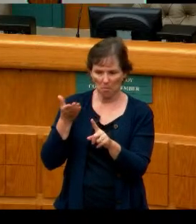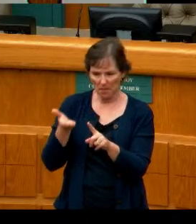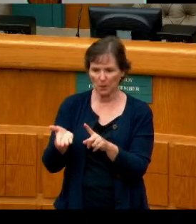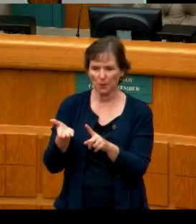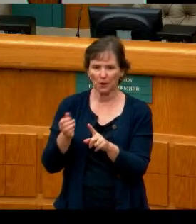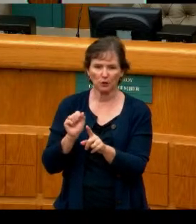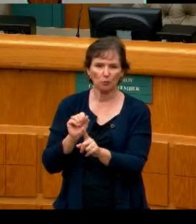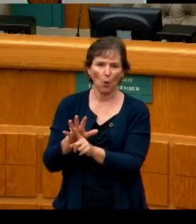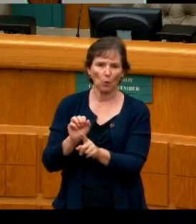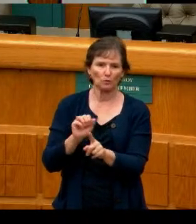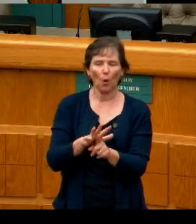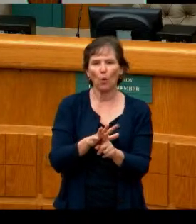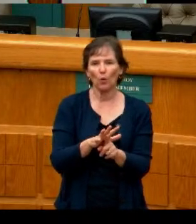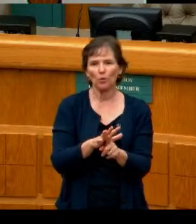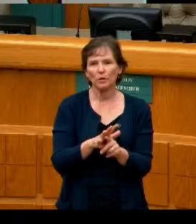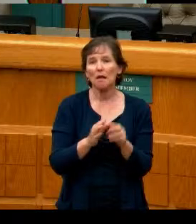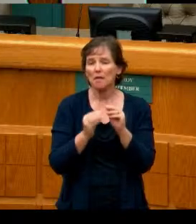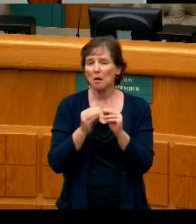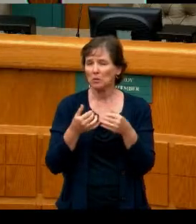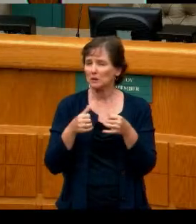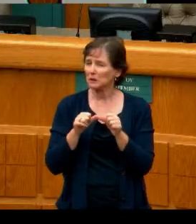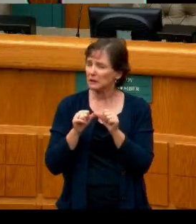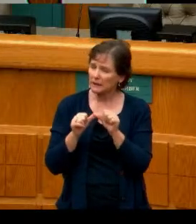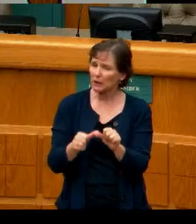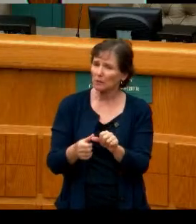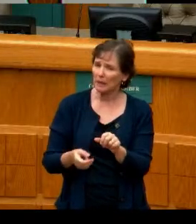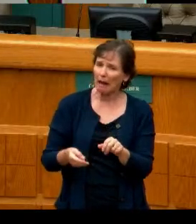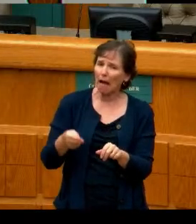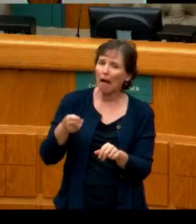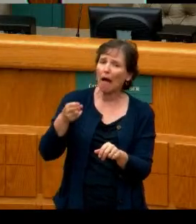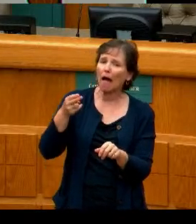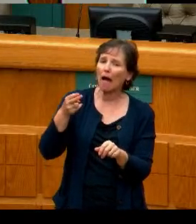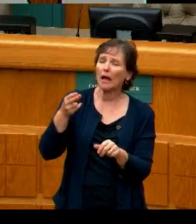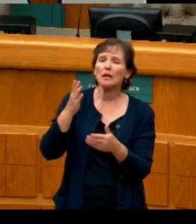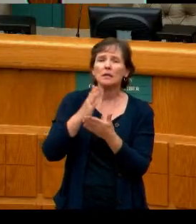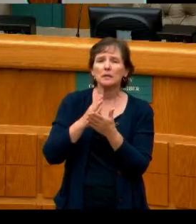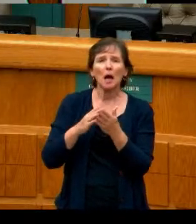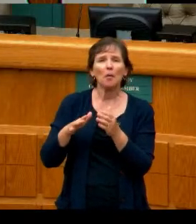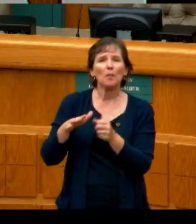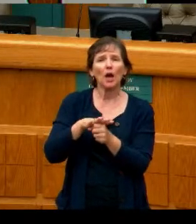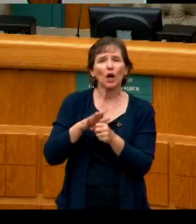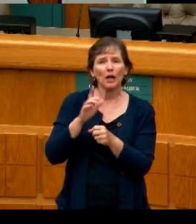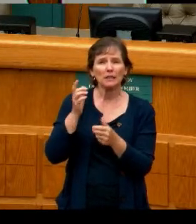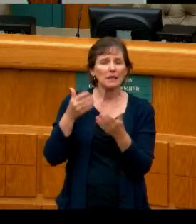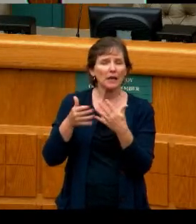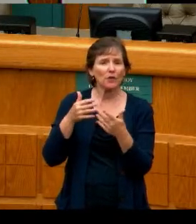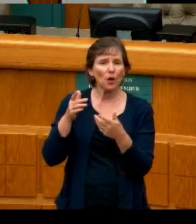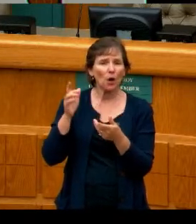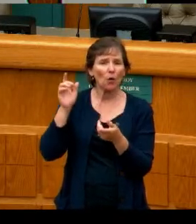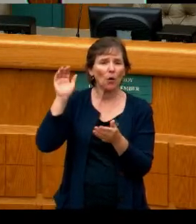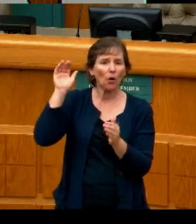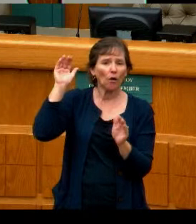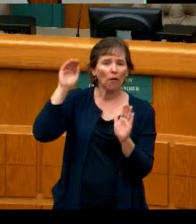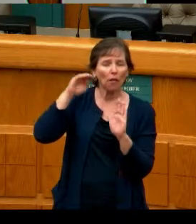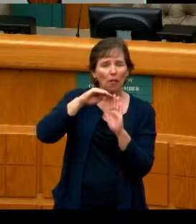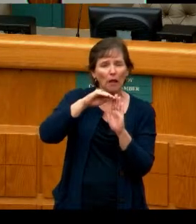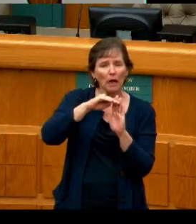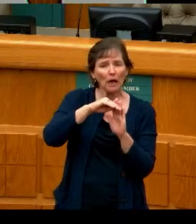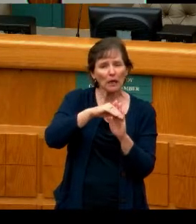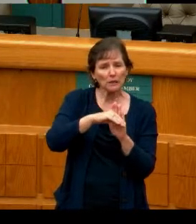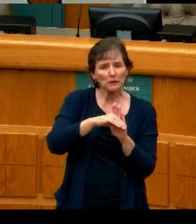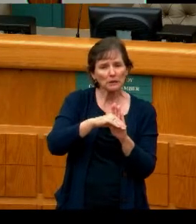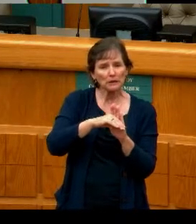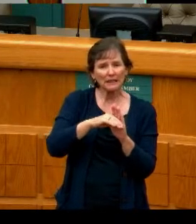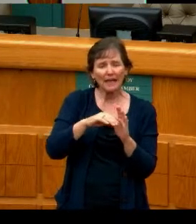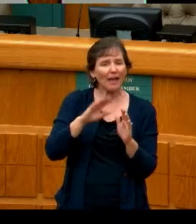In Amarillo and El Paso and Lubbock, this northwest area of Texas, COVID is coming down, but the numbers are